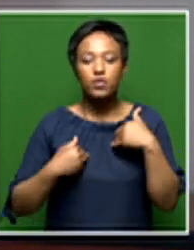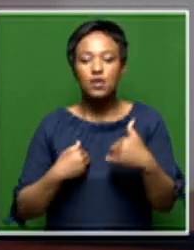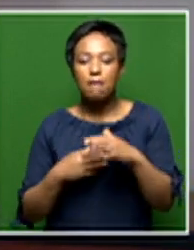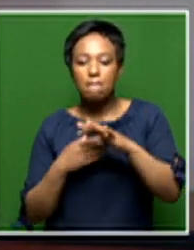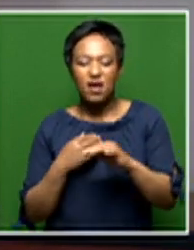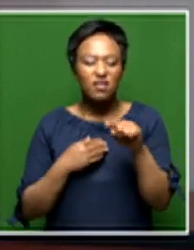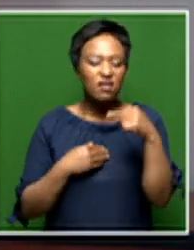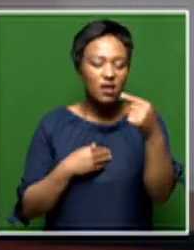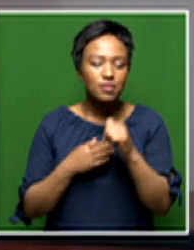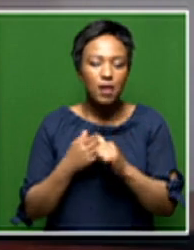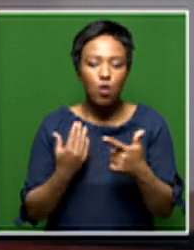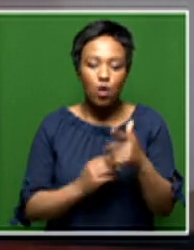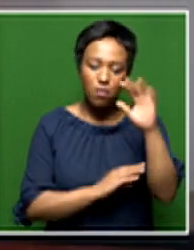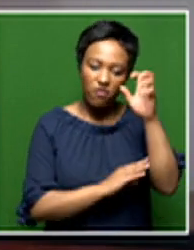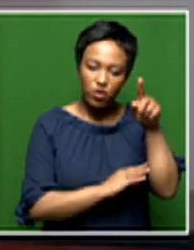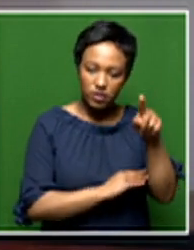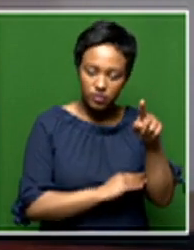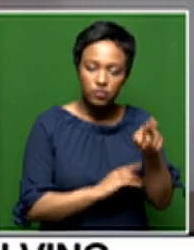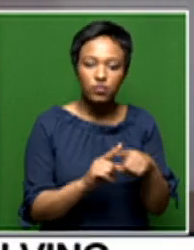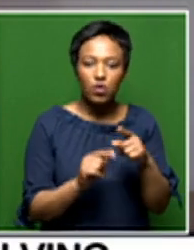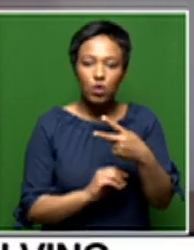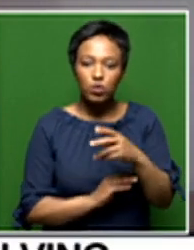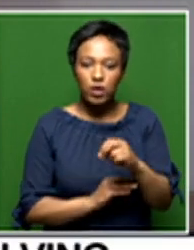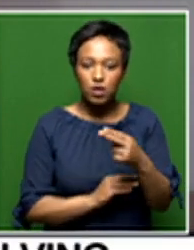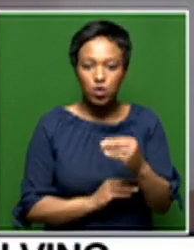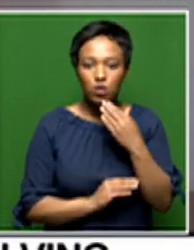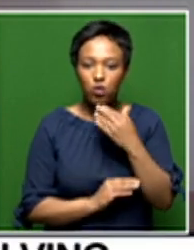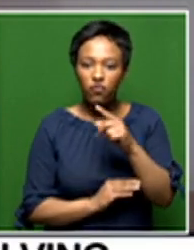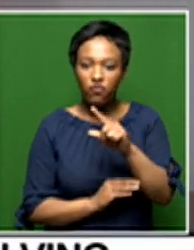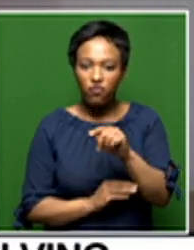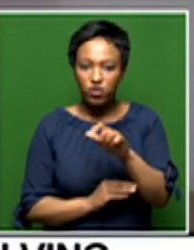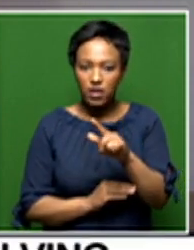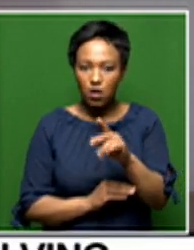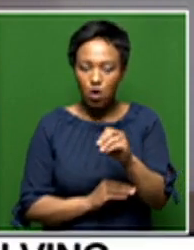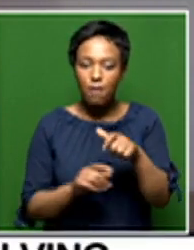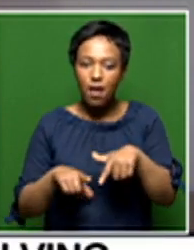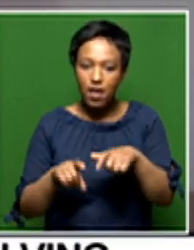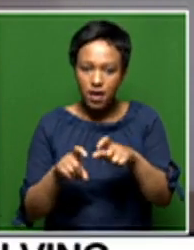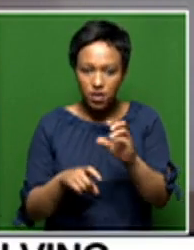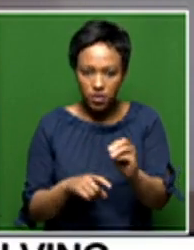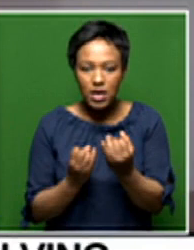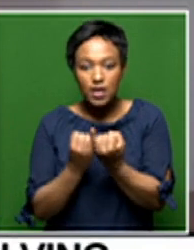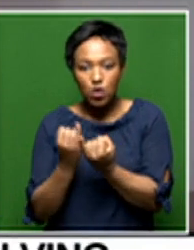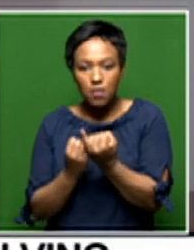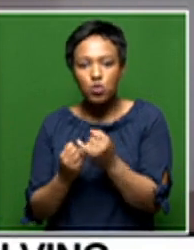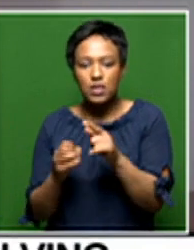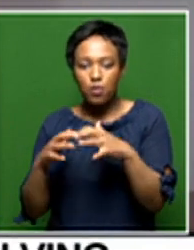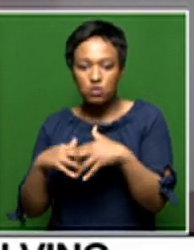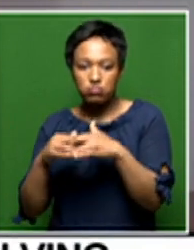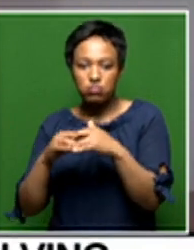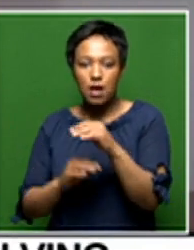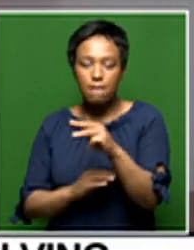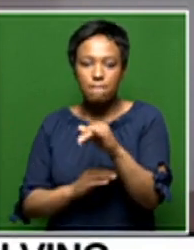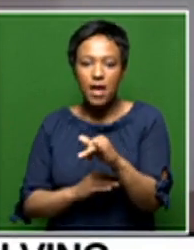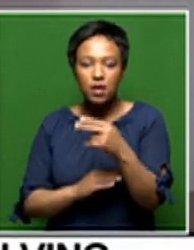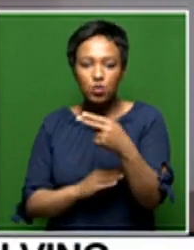month in Bloemfontein for the 2020 edition of the Telkom Netball League. The tournament was initially scheduled for a